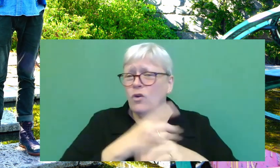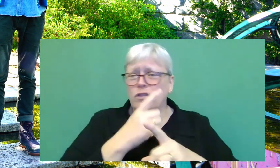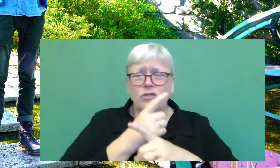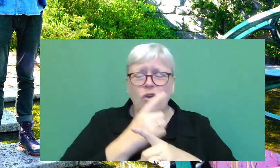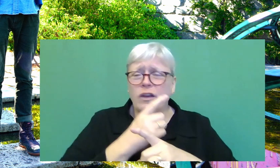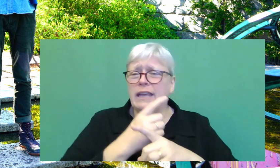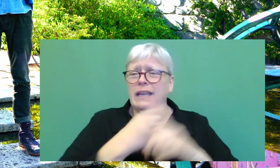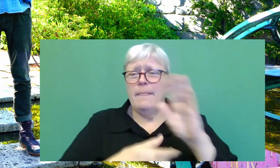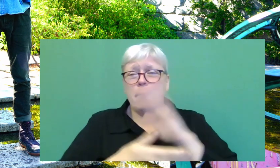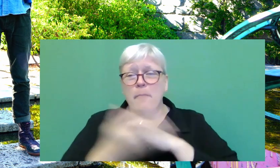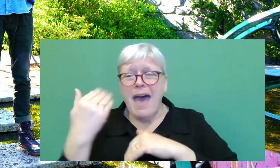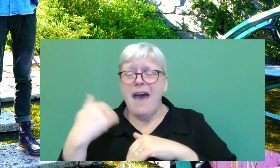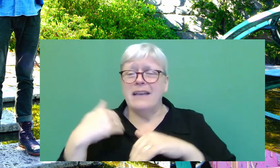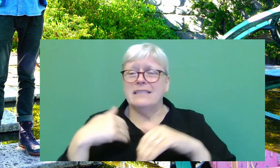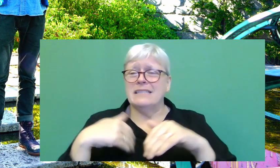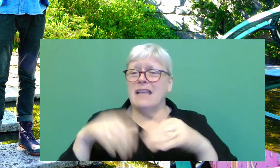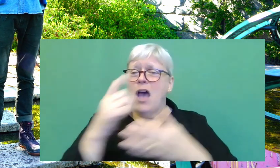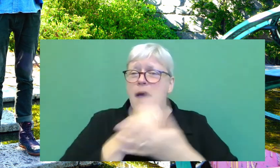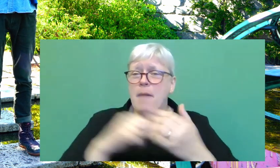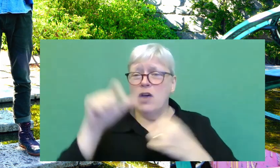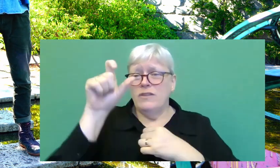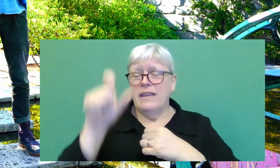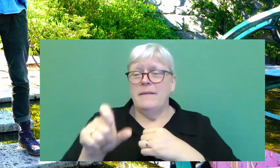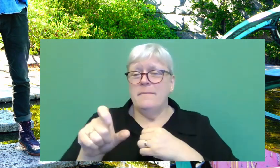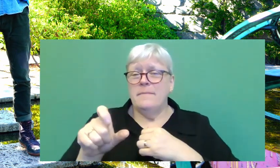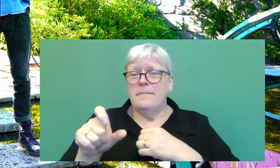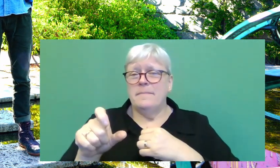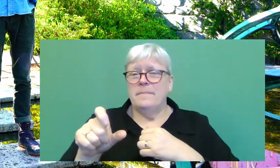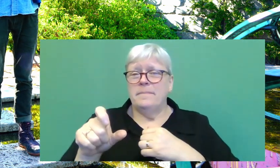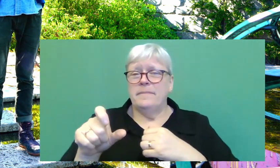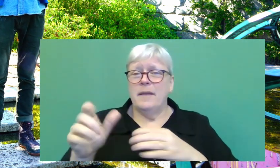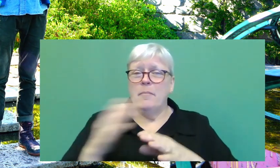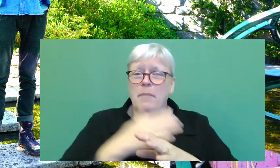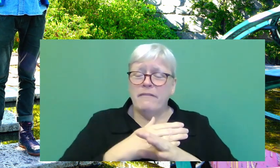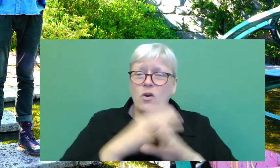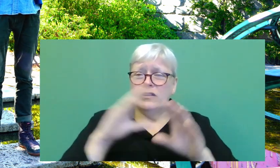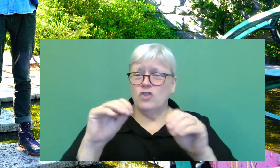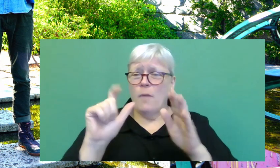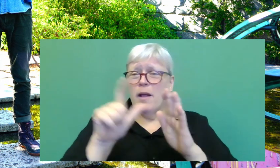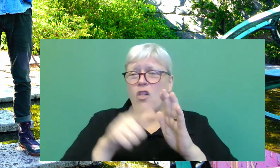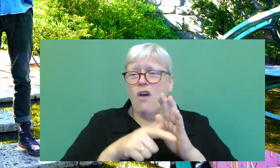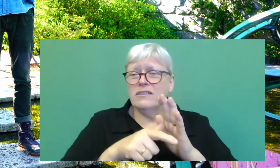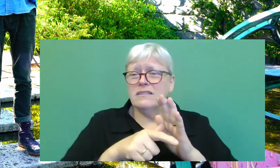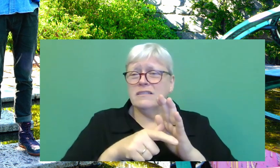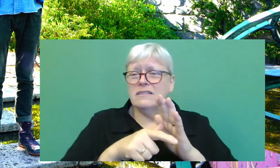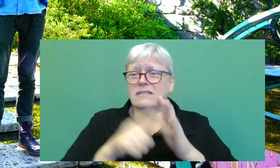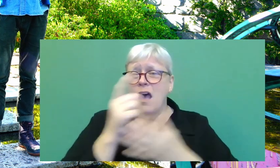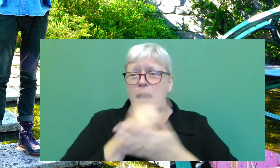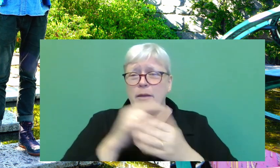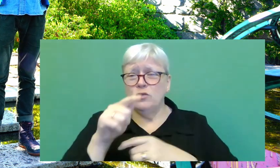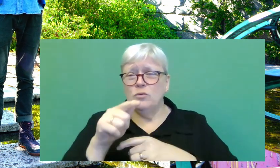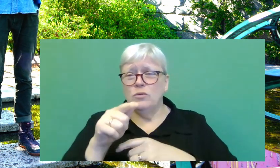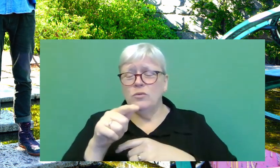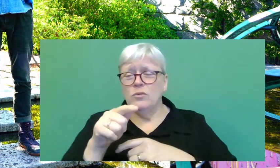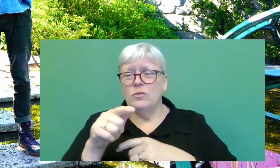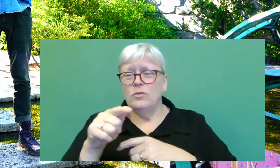before Auden's poem, Stop All the Clocks, could possibly be about you. It feels like a drug that's newly entered